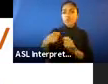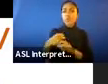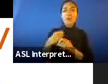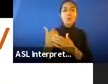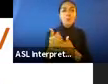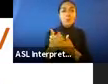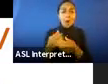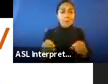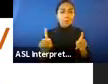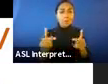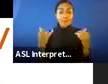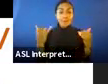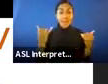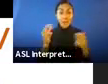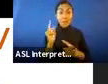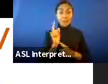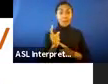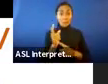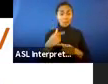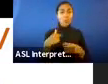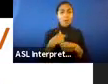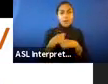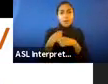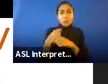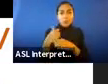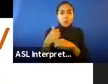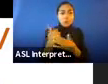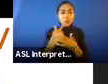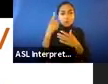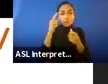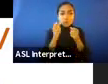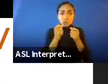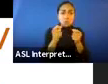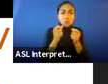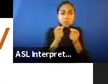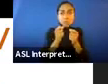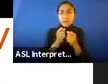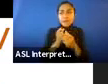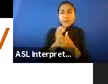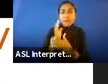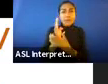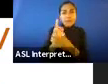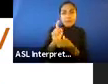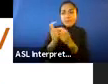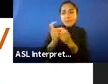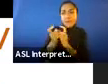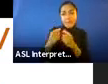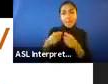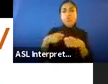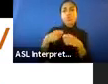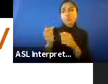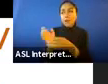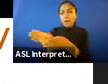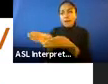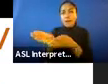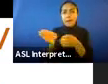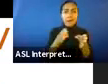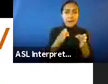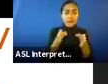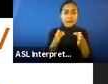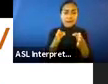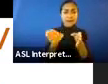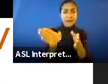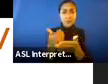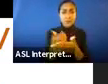make strategic interventions that can change the conditions. And we have to be creative about it. And we have to recognize